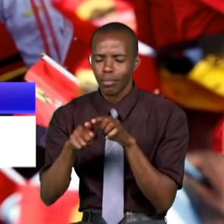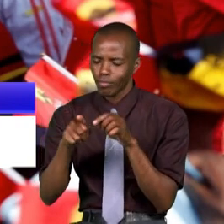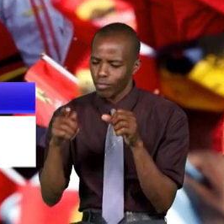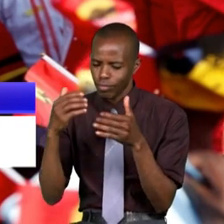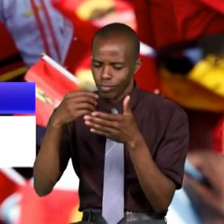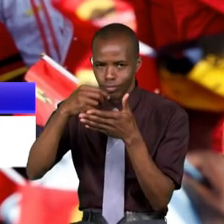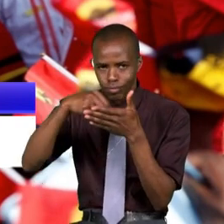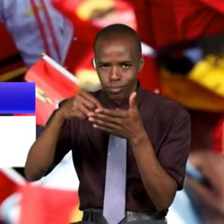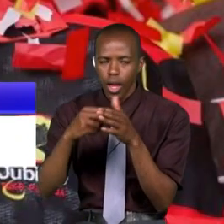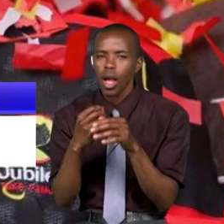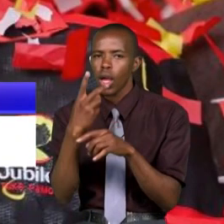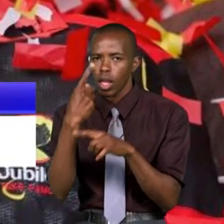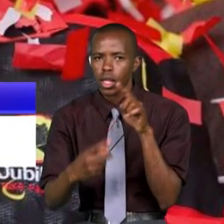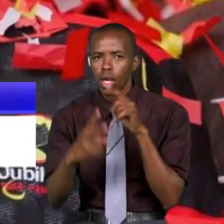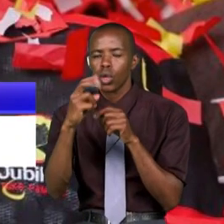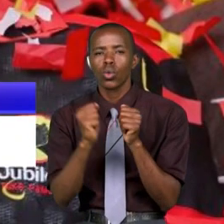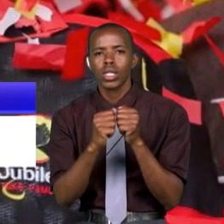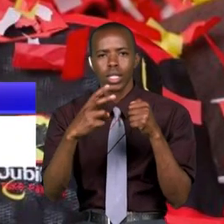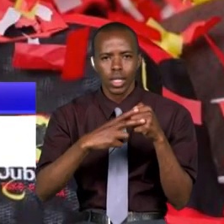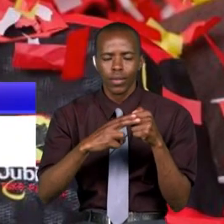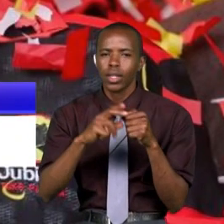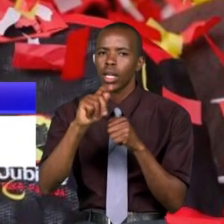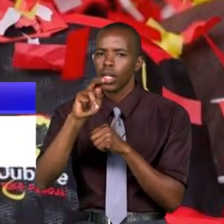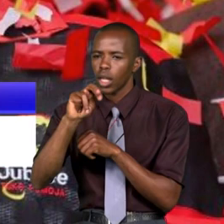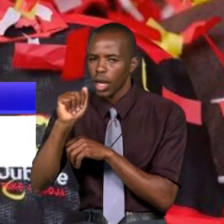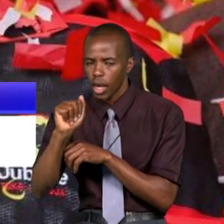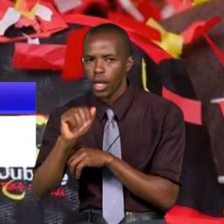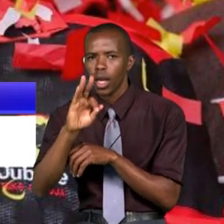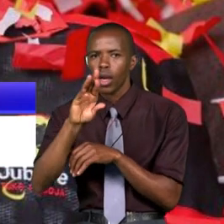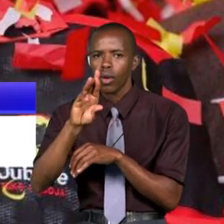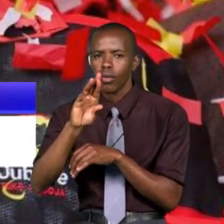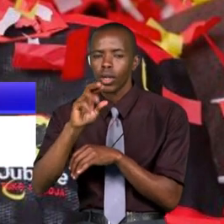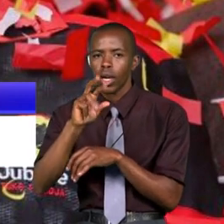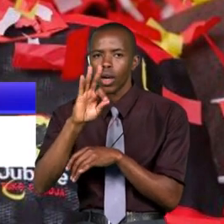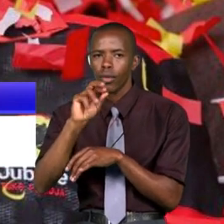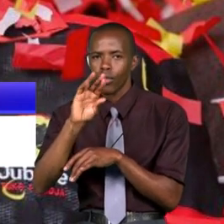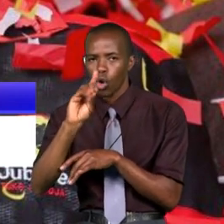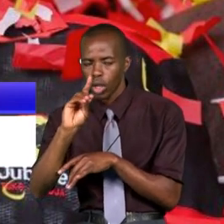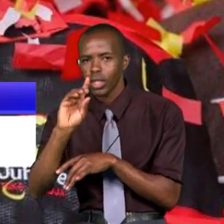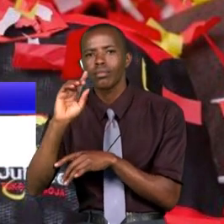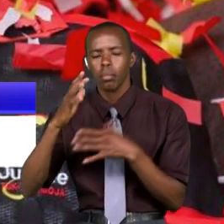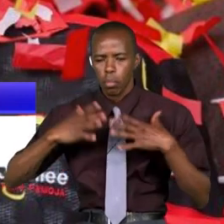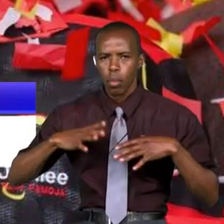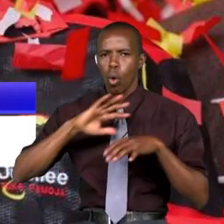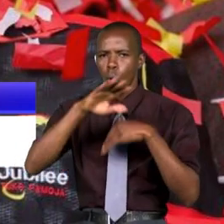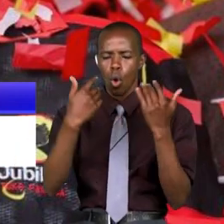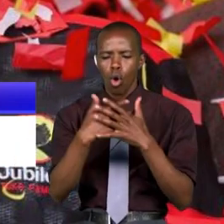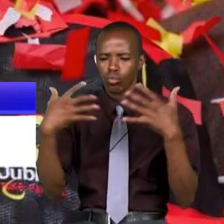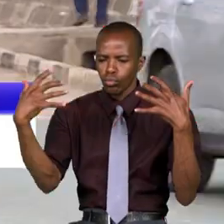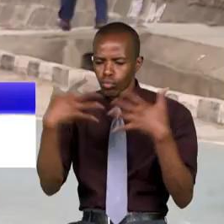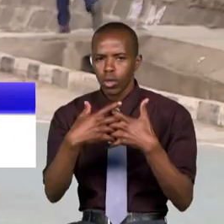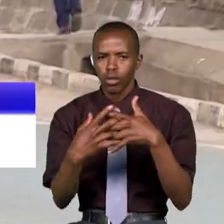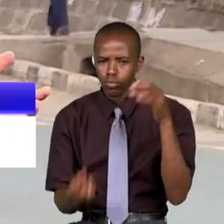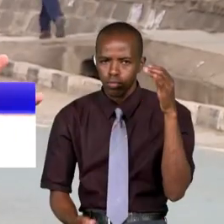11 parties, including URP, TNA, Ford People, UDF, among others, merged to form